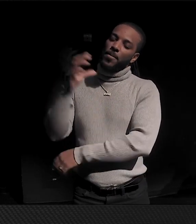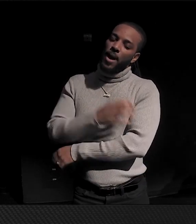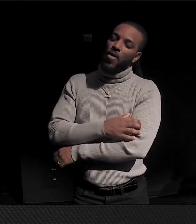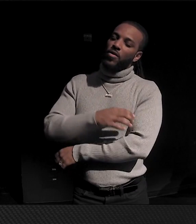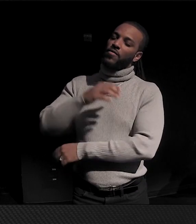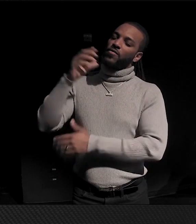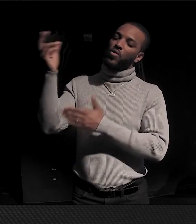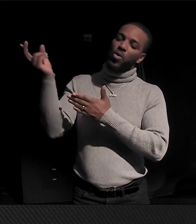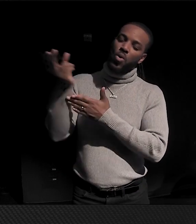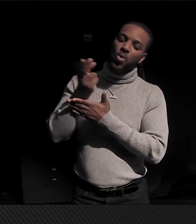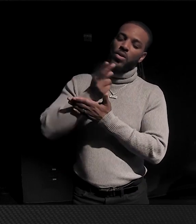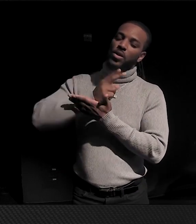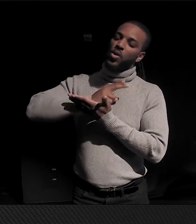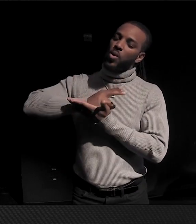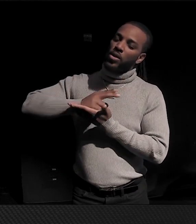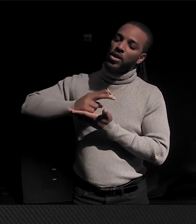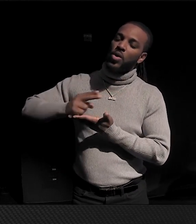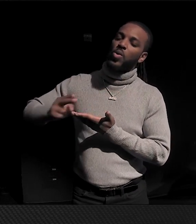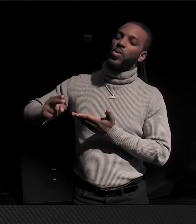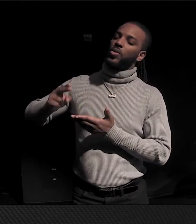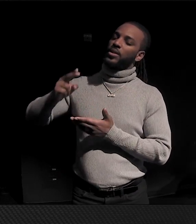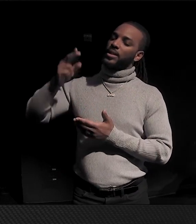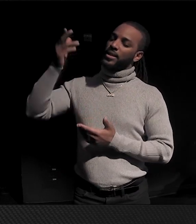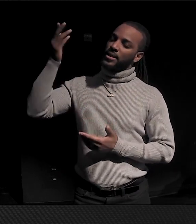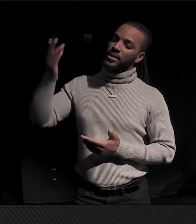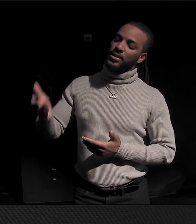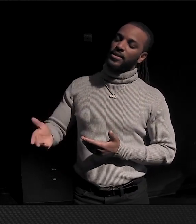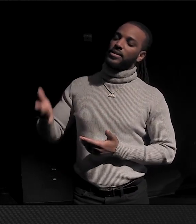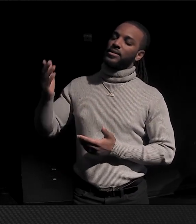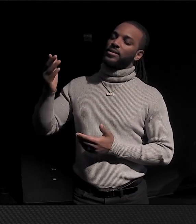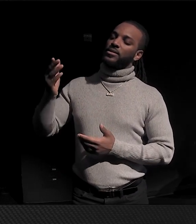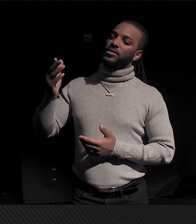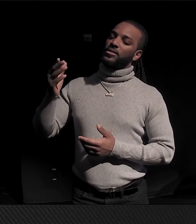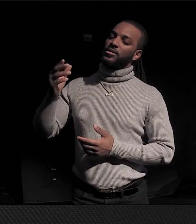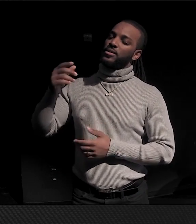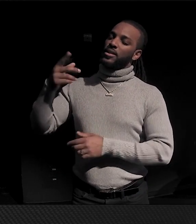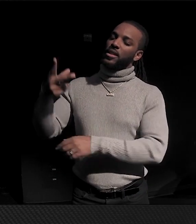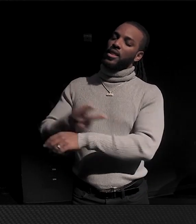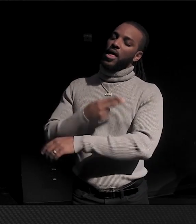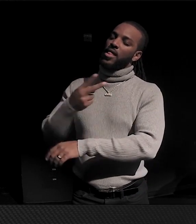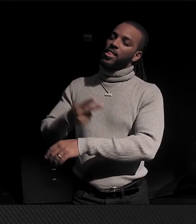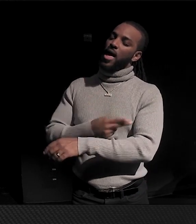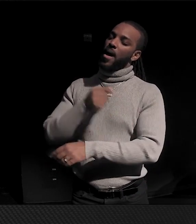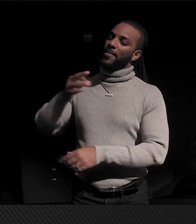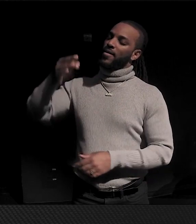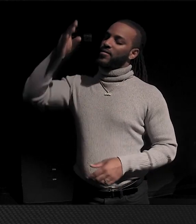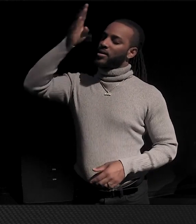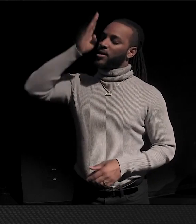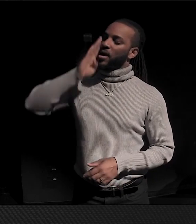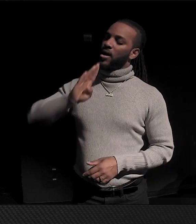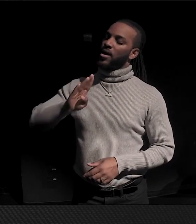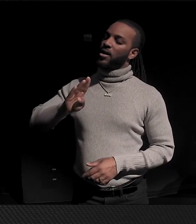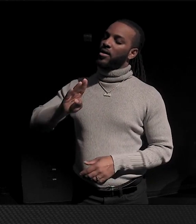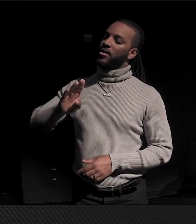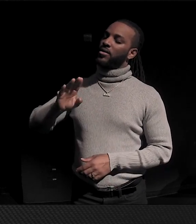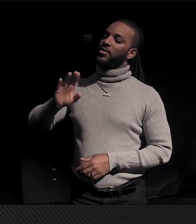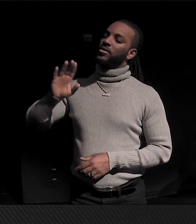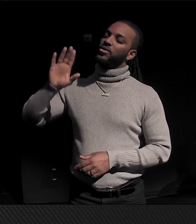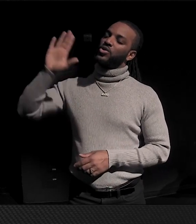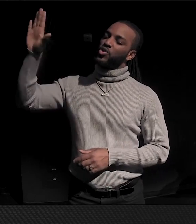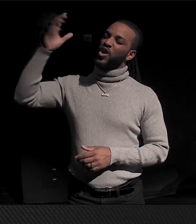Holy, holy, holy is the Lamb of God. You're the Lion and the